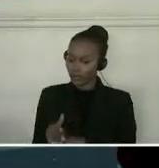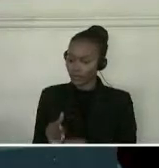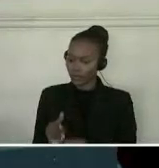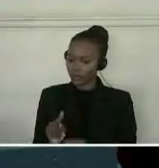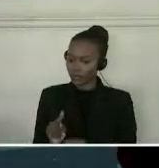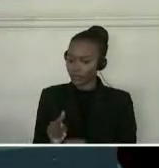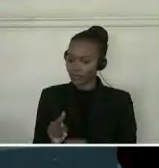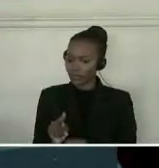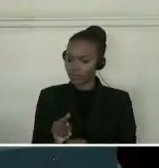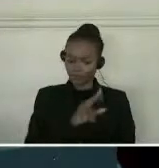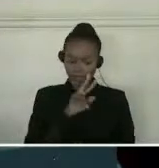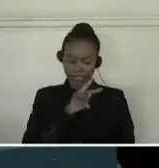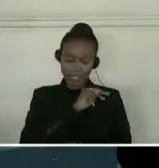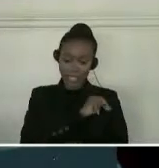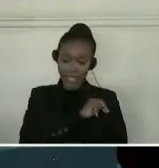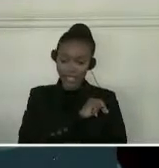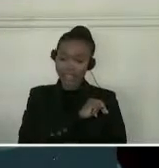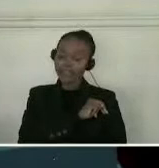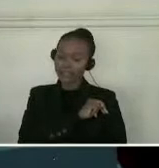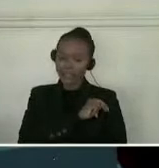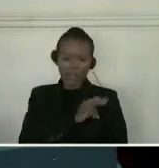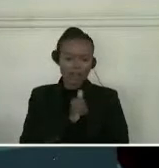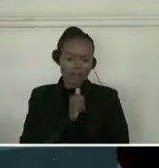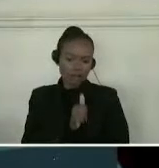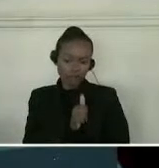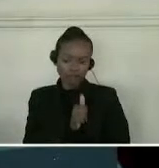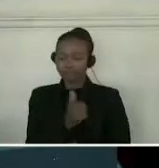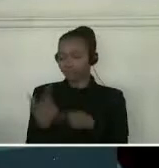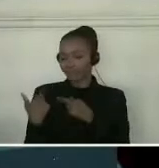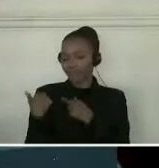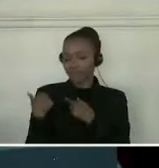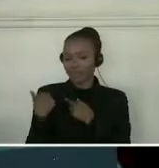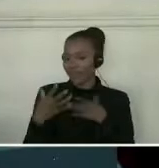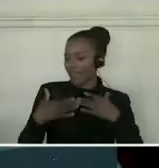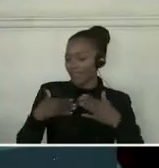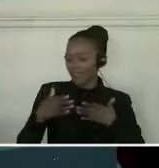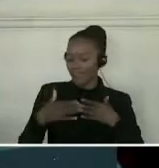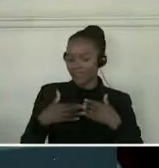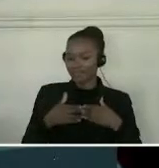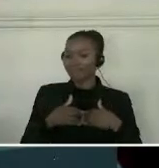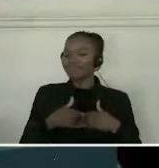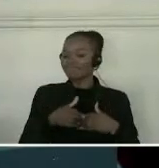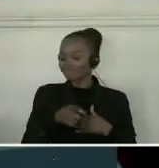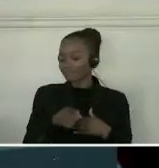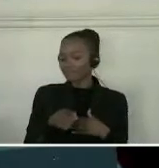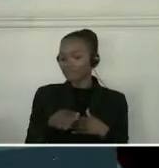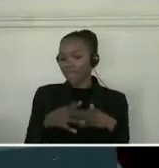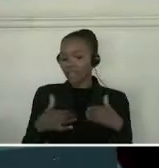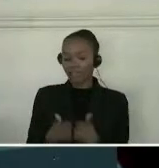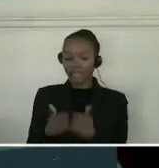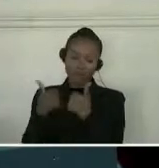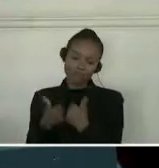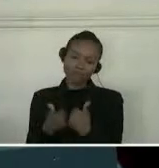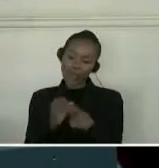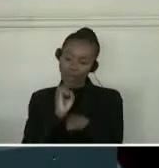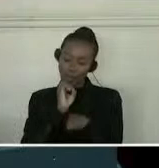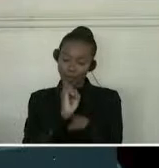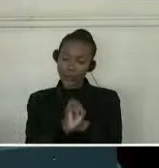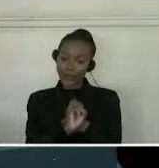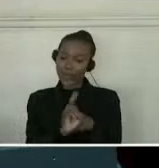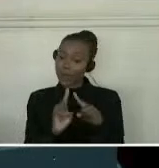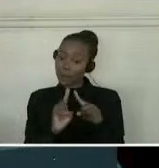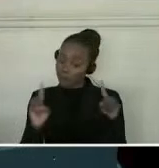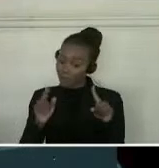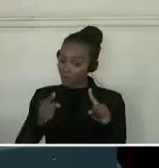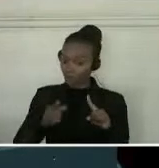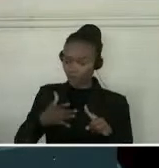while square zulu natal is not hosting any official games during the global showpiece we seek to benefit from the